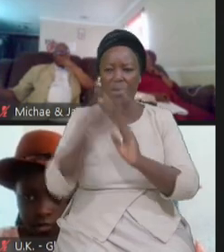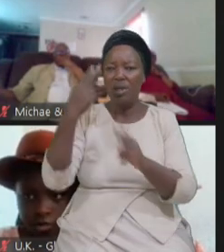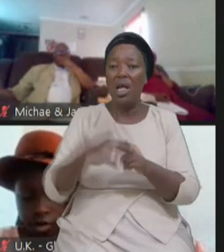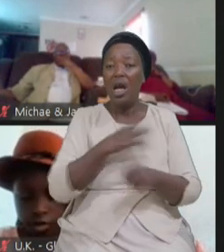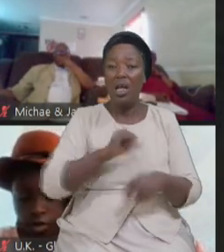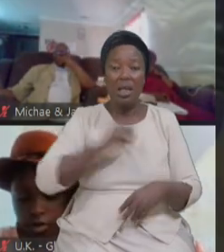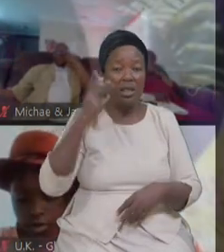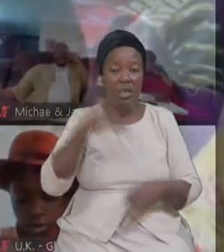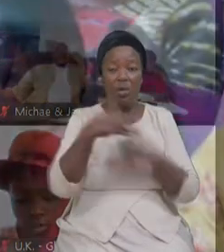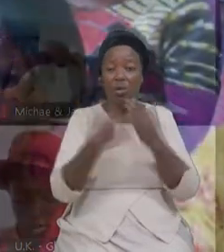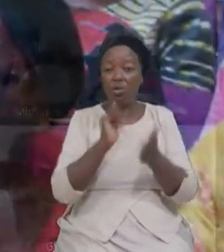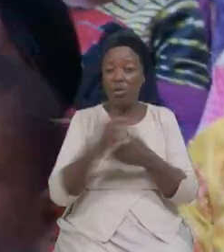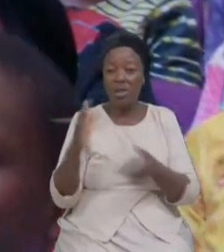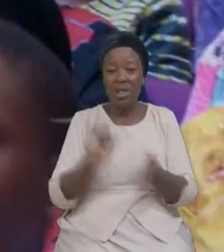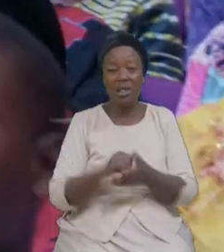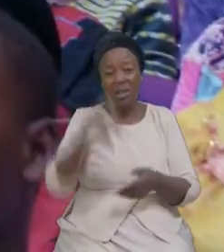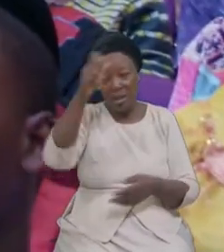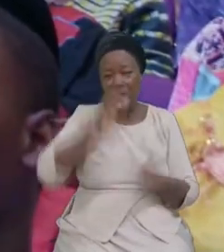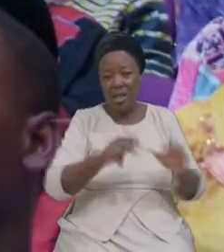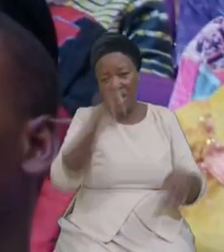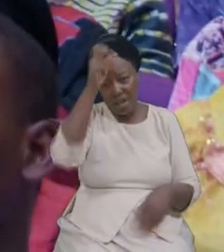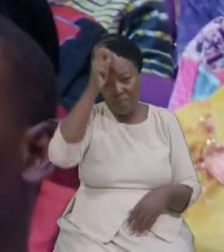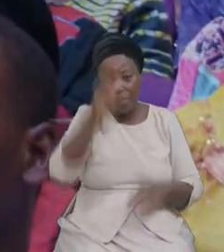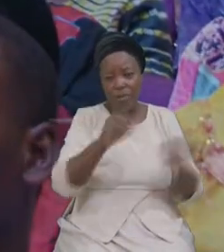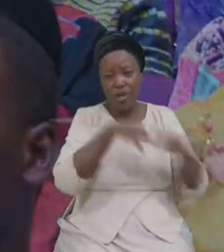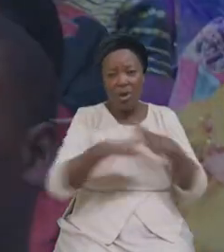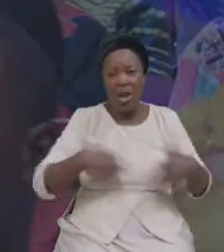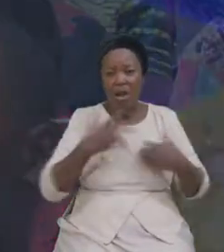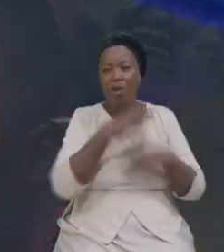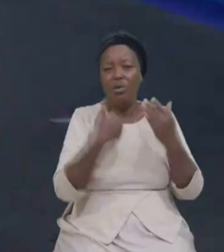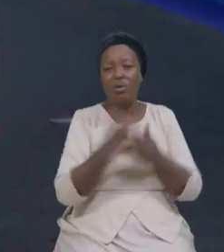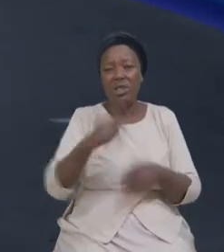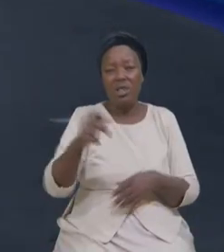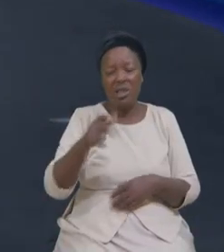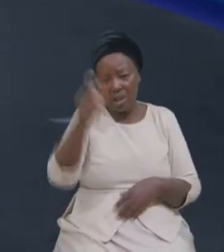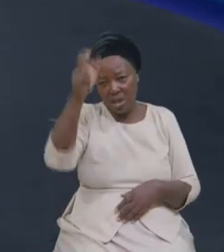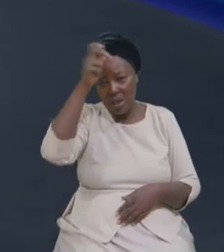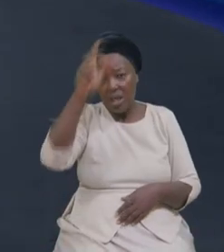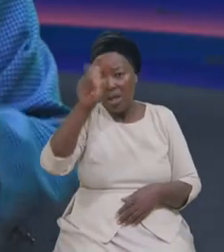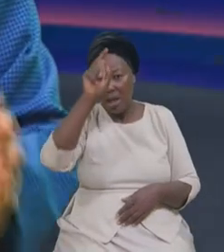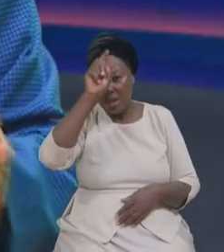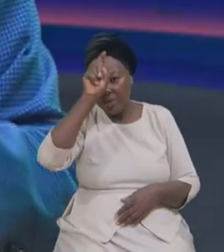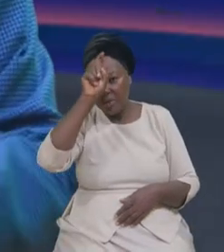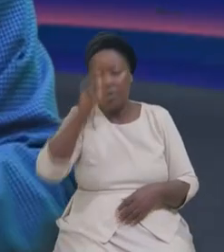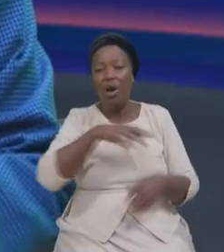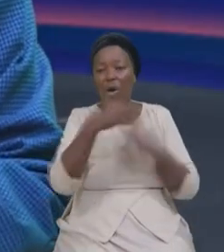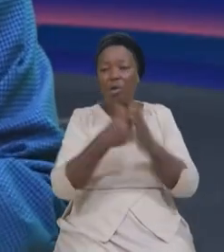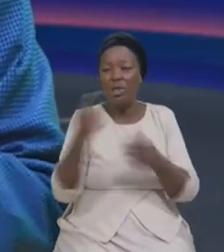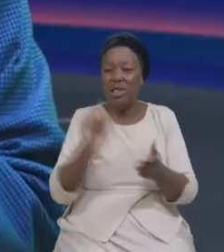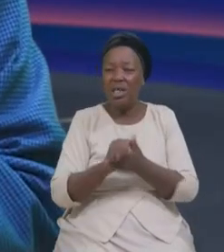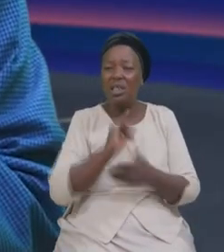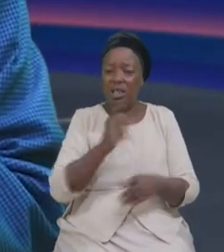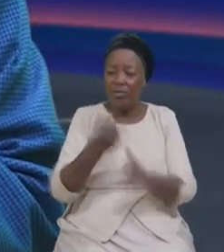those negative things, all those things of darkness, everything vanishing away, because what he